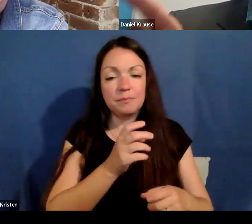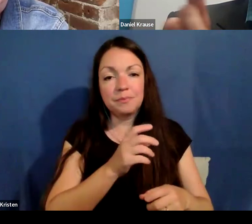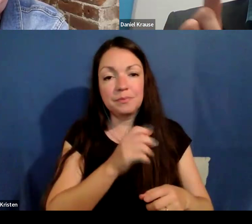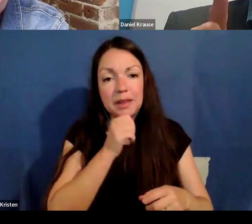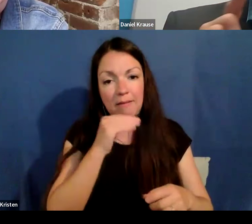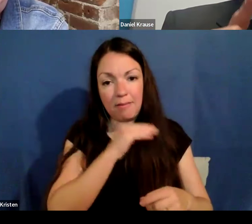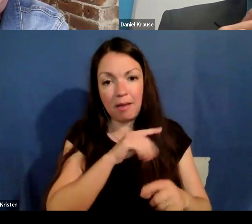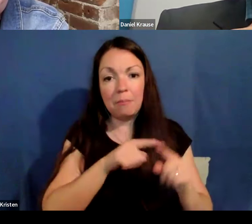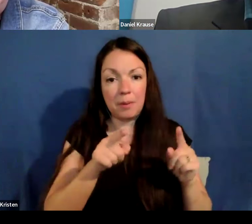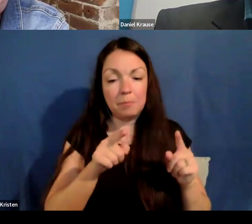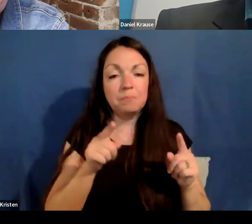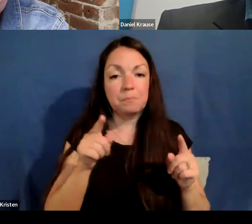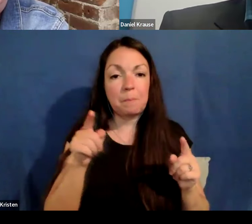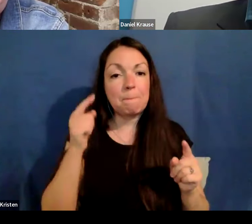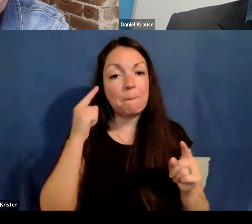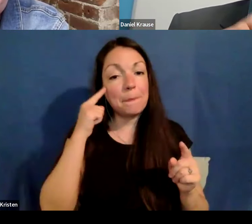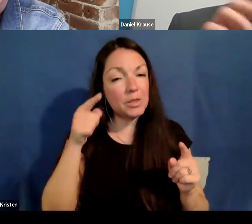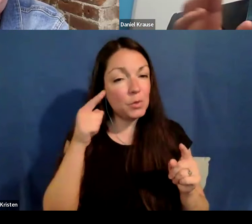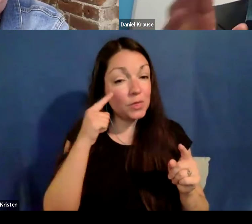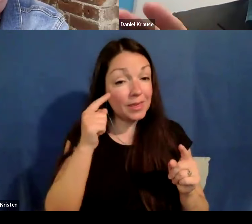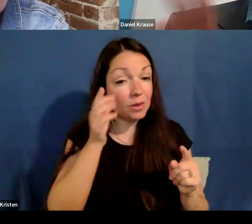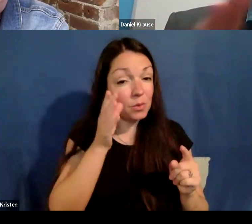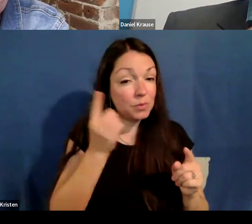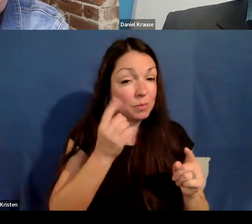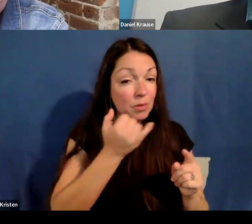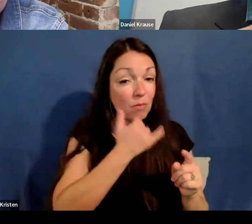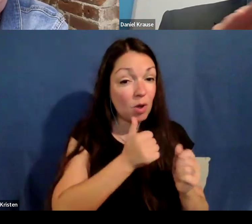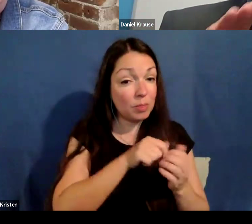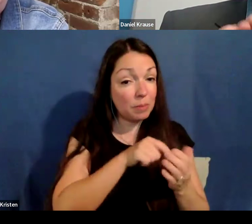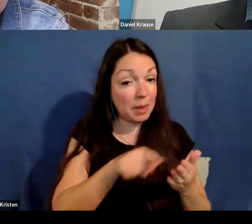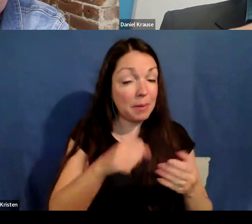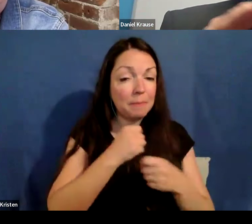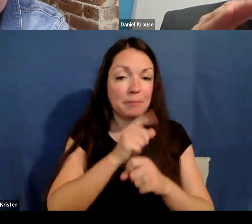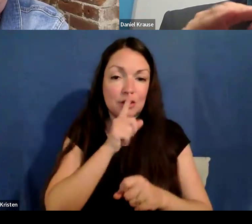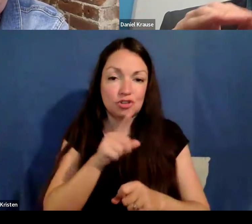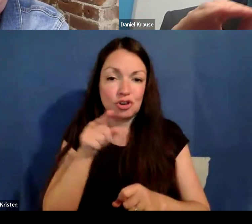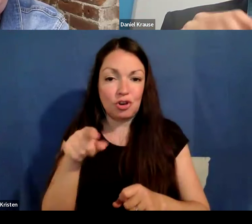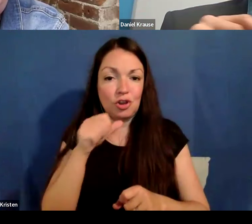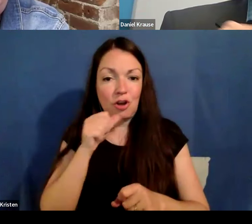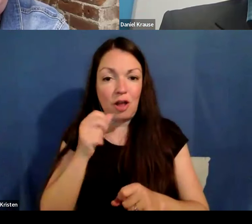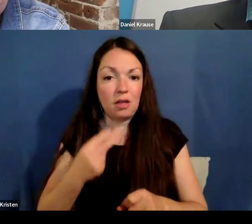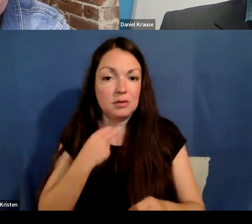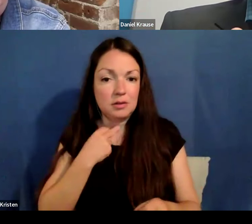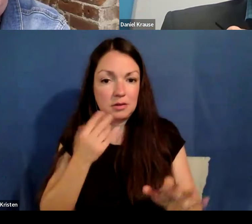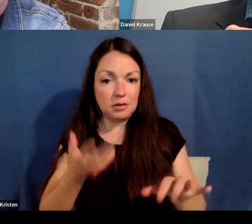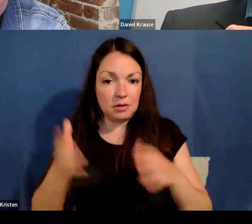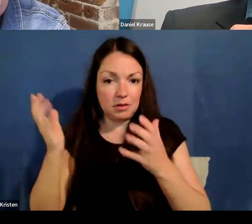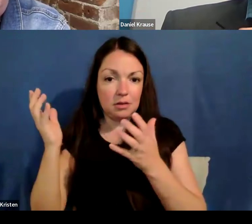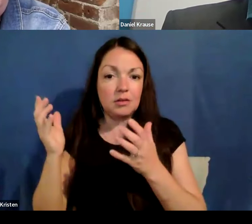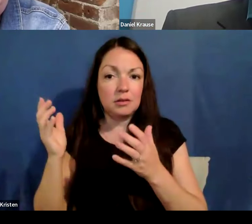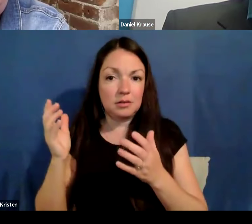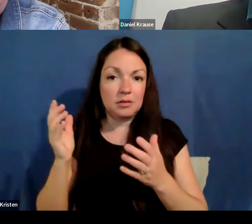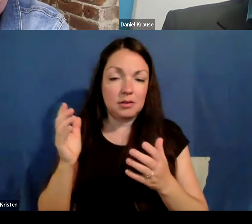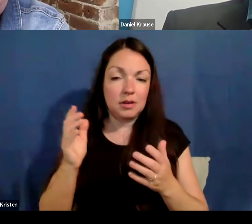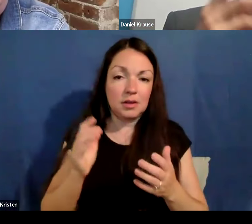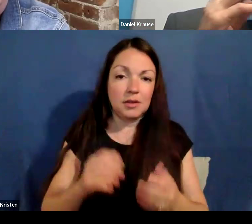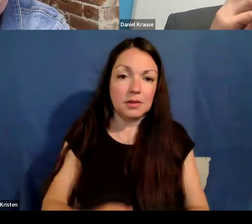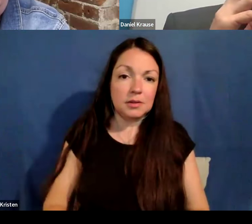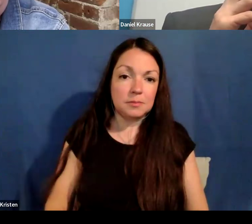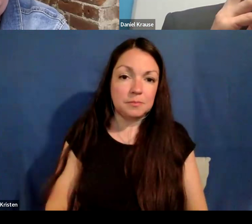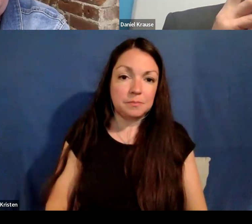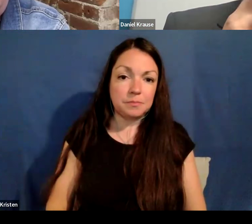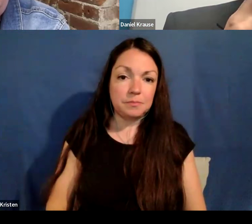you think that something's going to go wrong with their payment, make sure that you're not in a place where it will actually hurt you. There was something